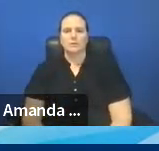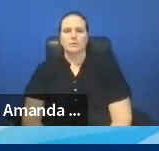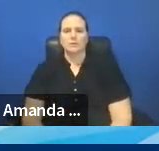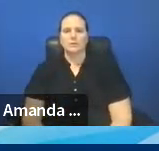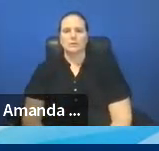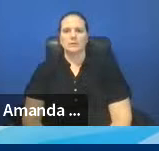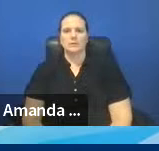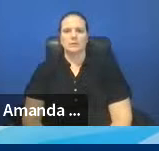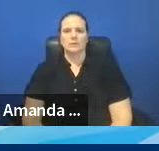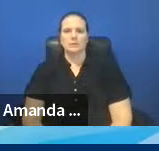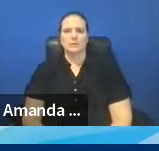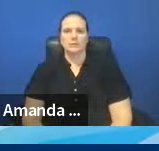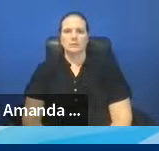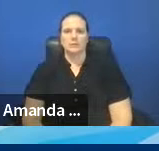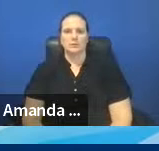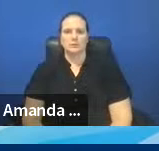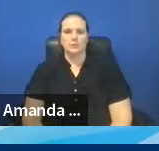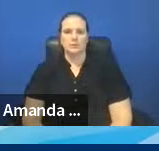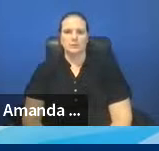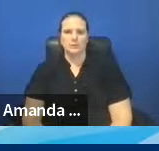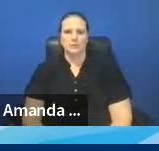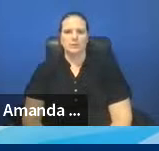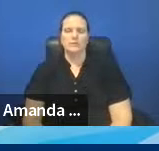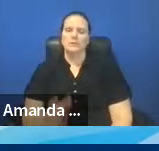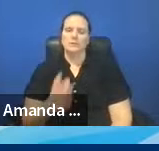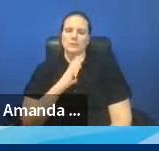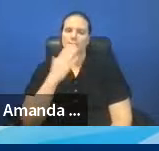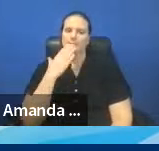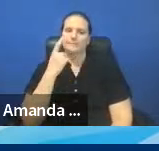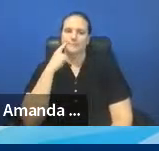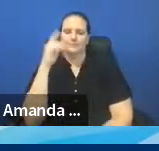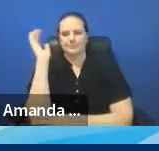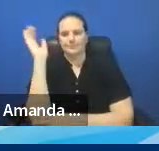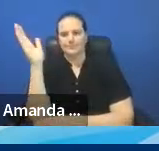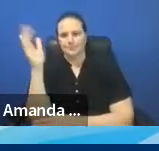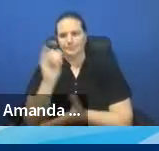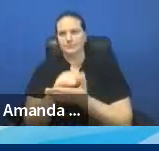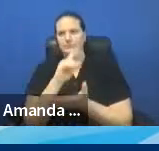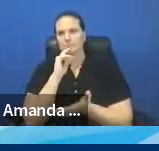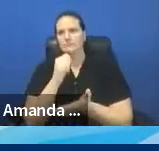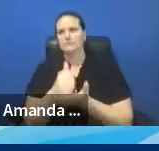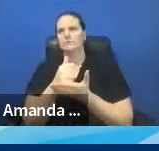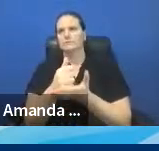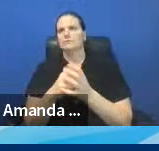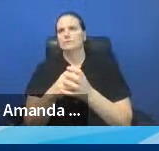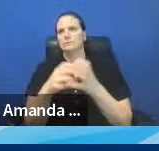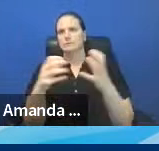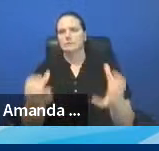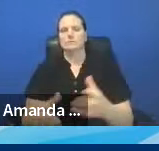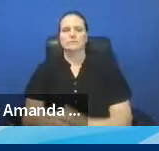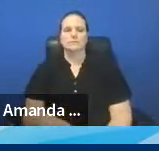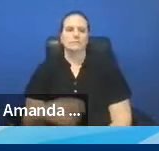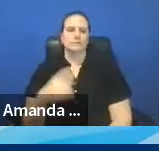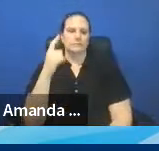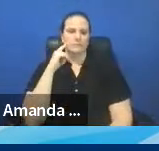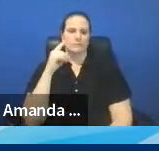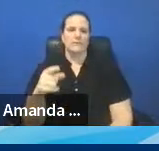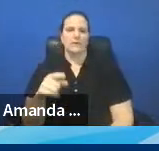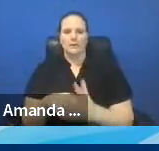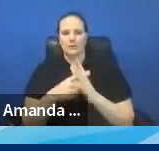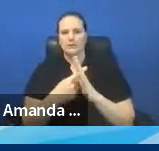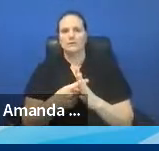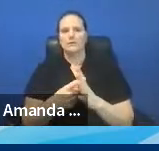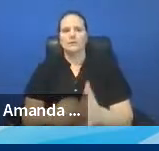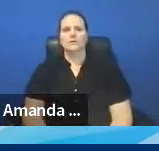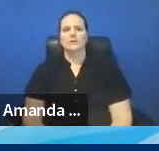All right, Darcy. Thank you for your presentation. That was really helpful. I think you started to answer